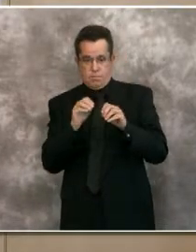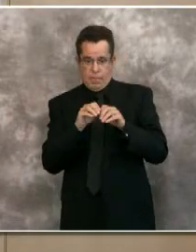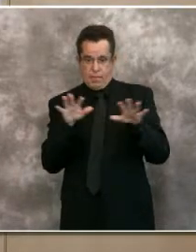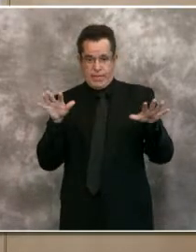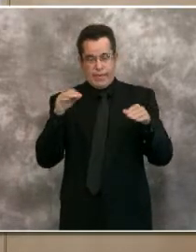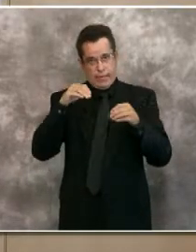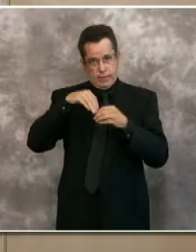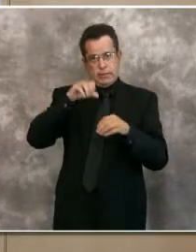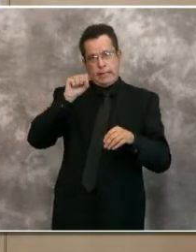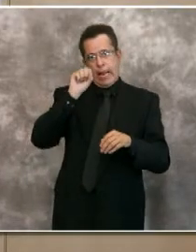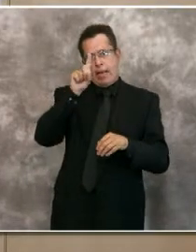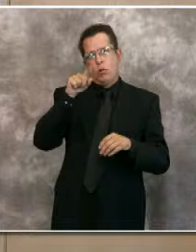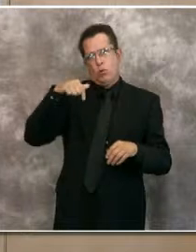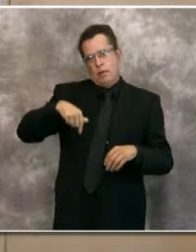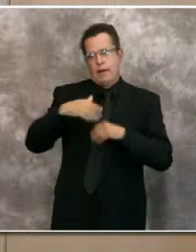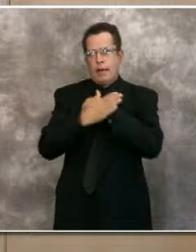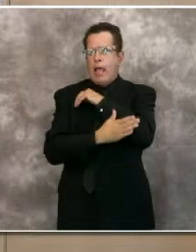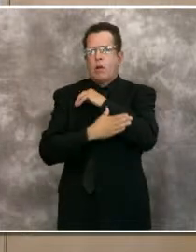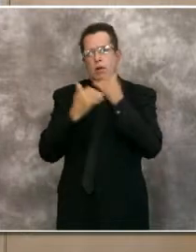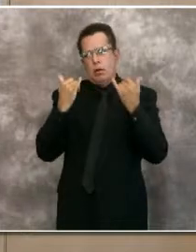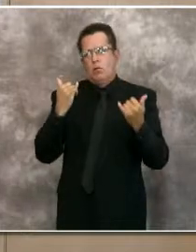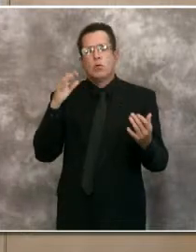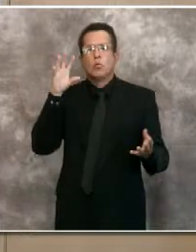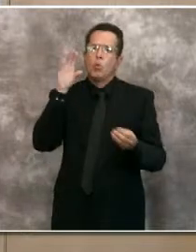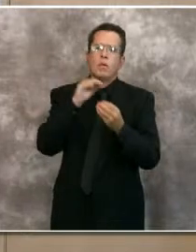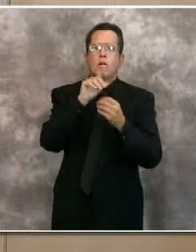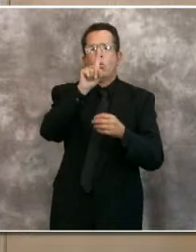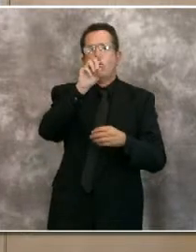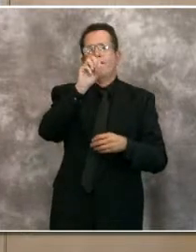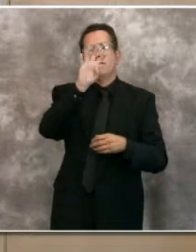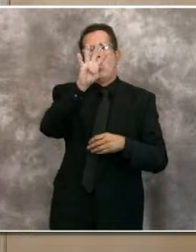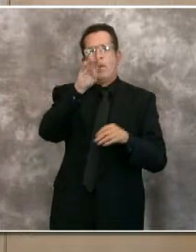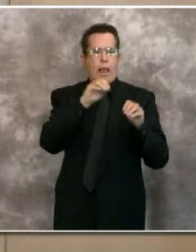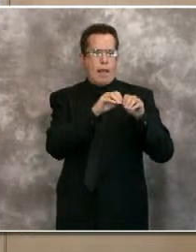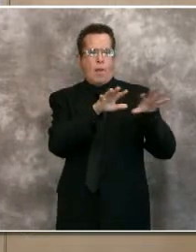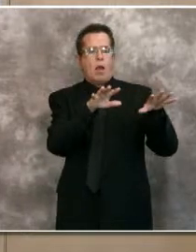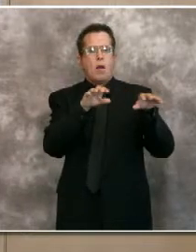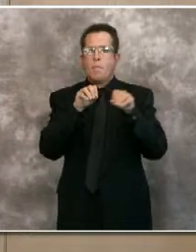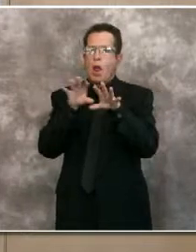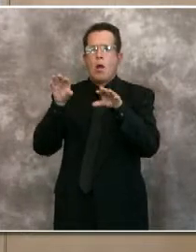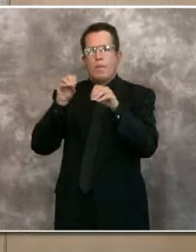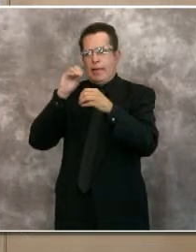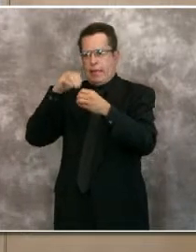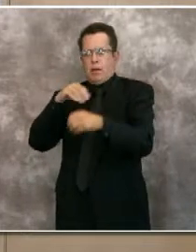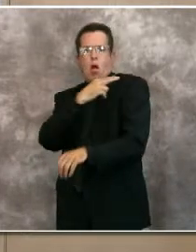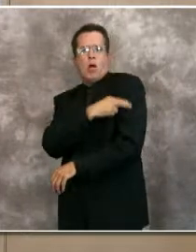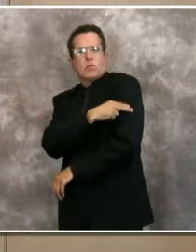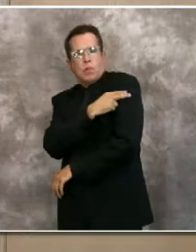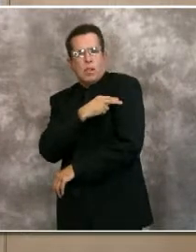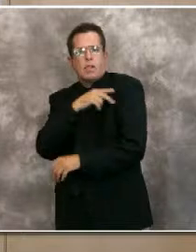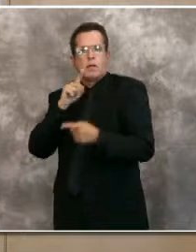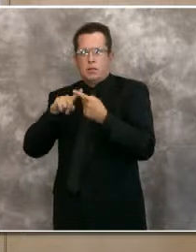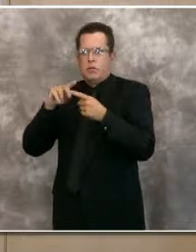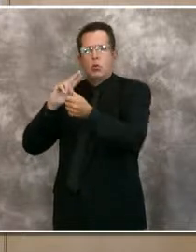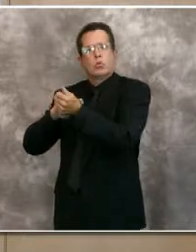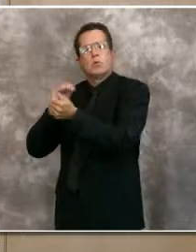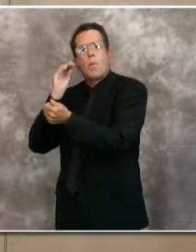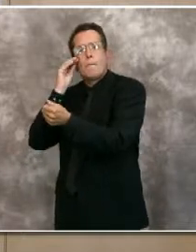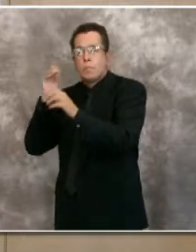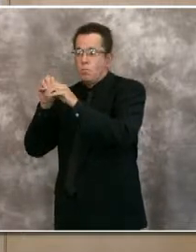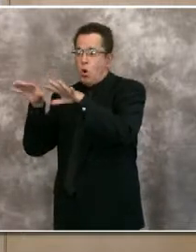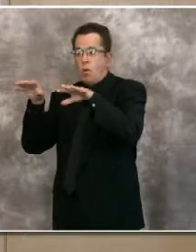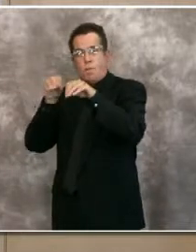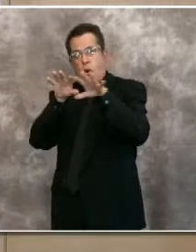County, we have had a total of 104 outbreaks in congregate settings and community settings. Of the